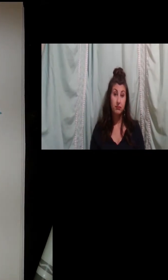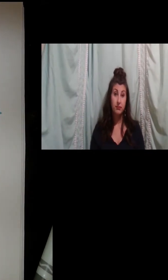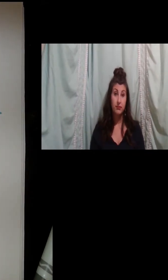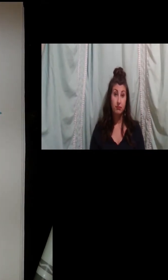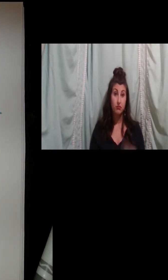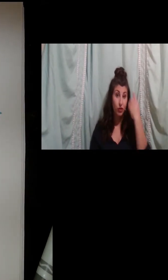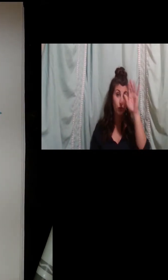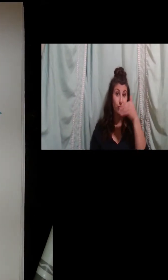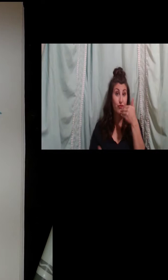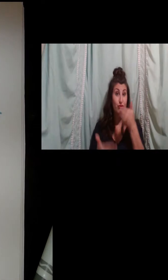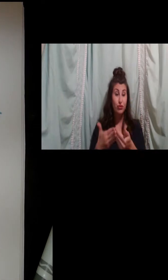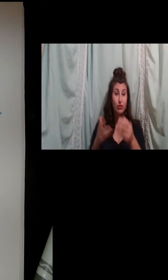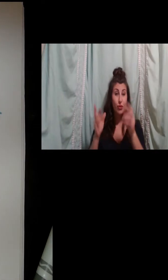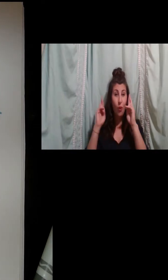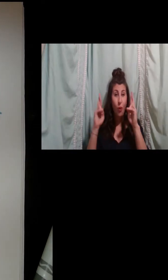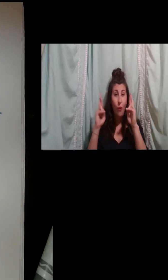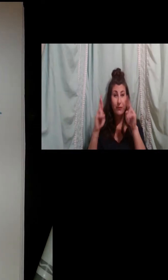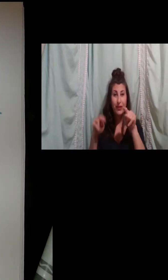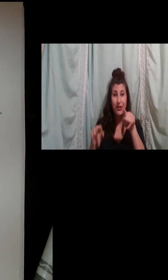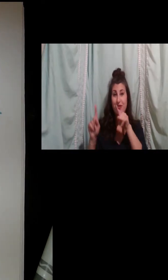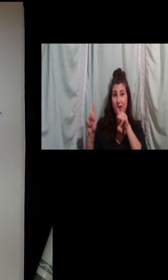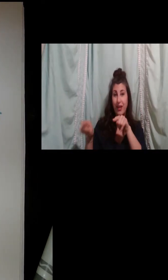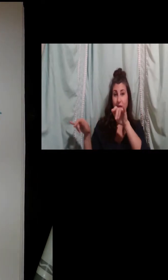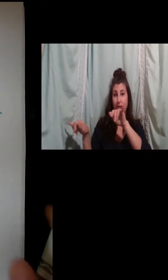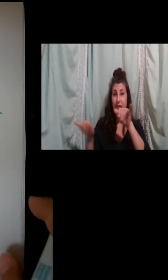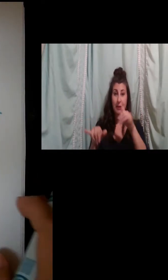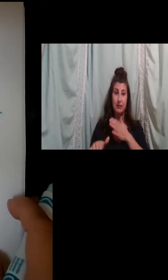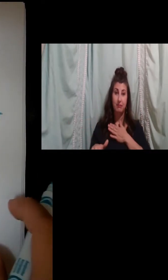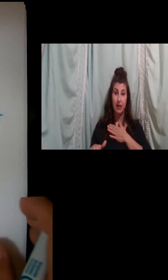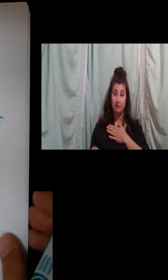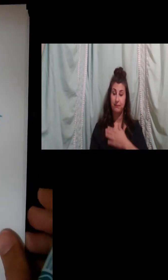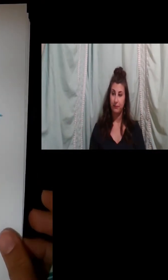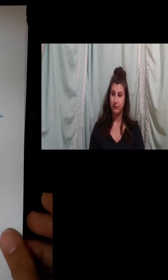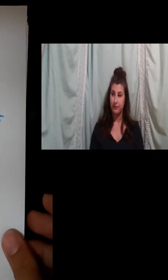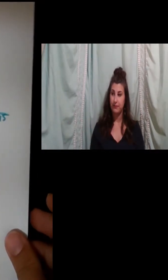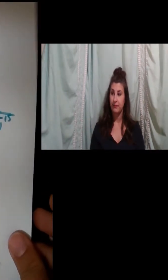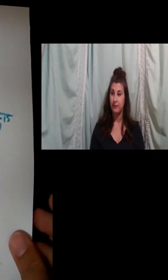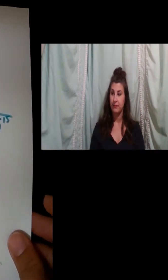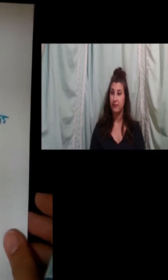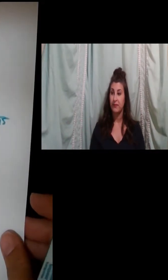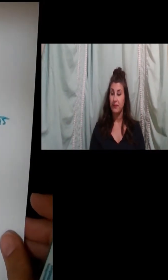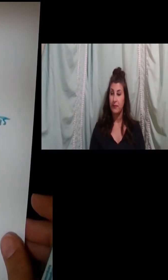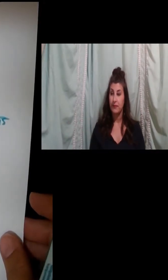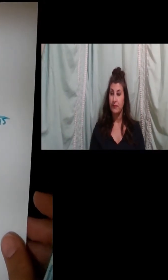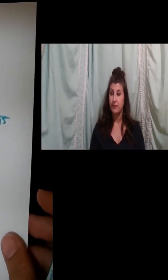All right. Looks good. Hopefully you got those answers.